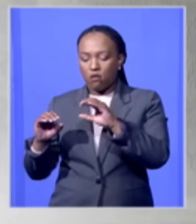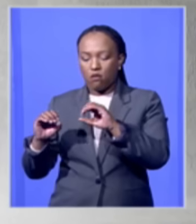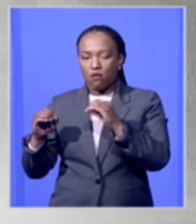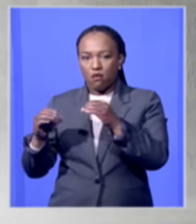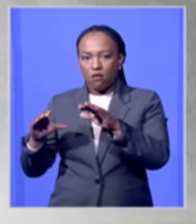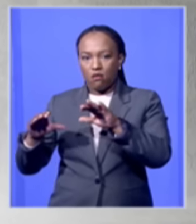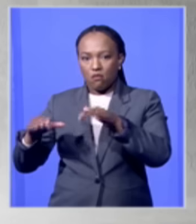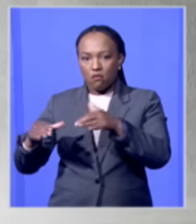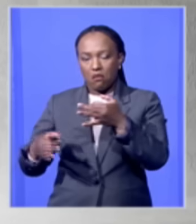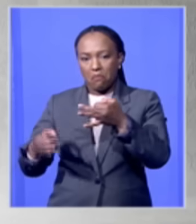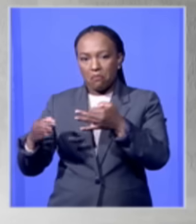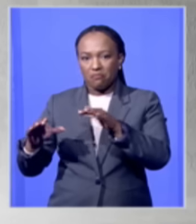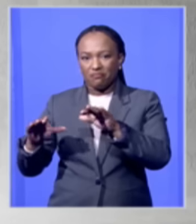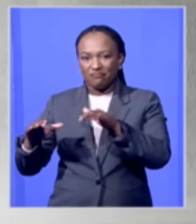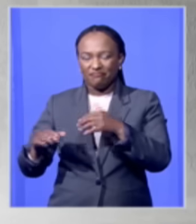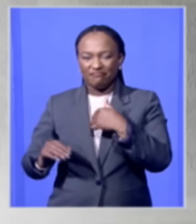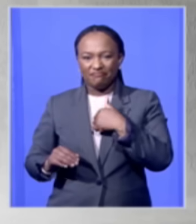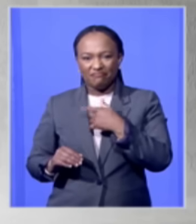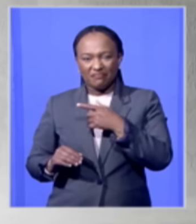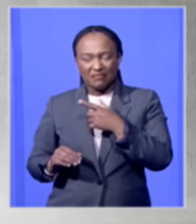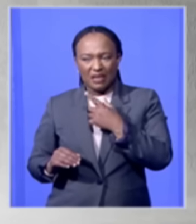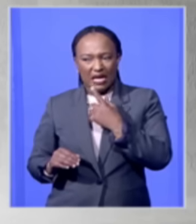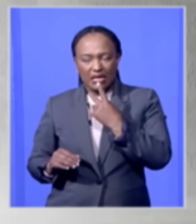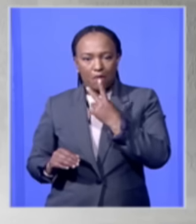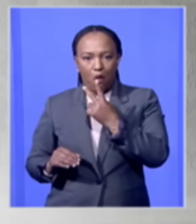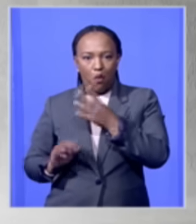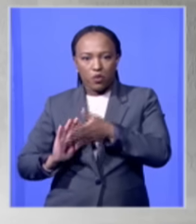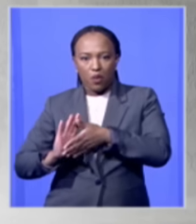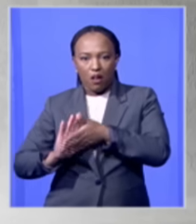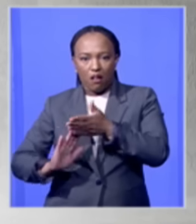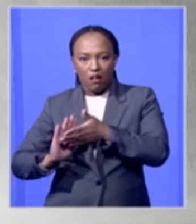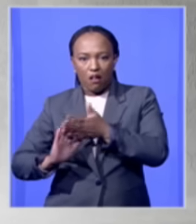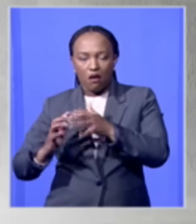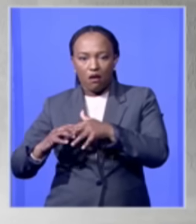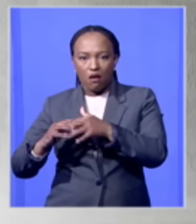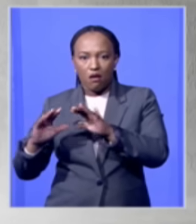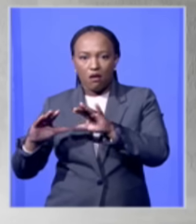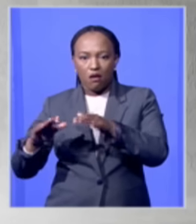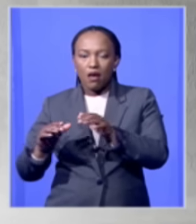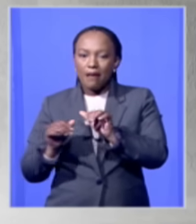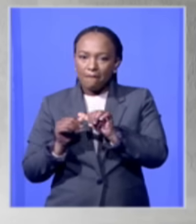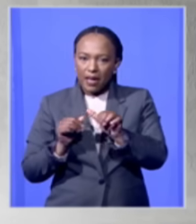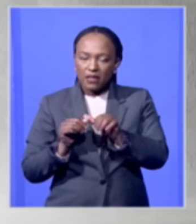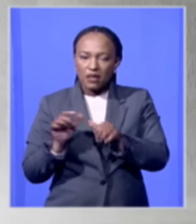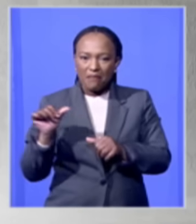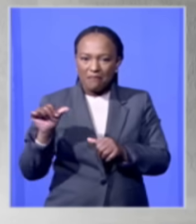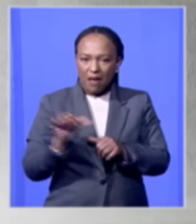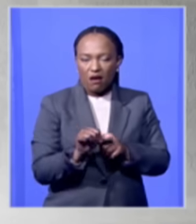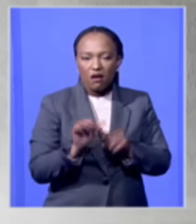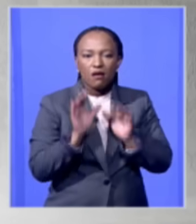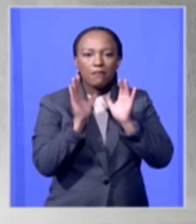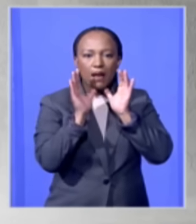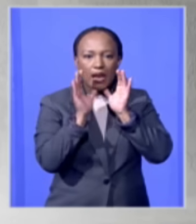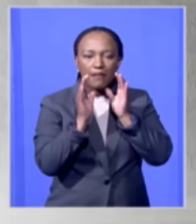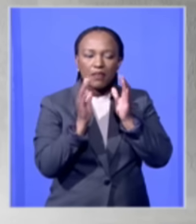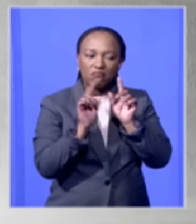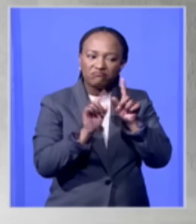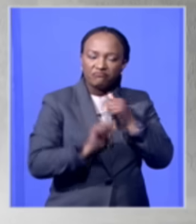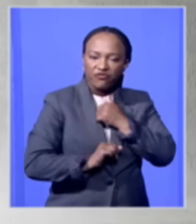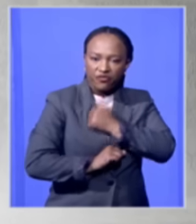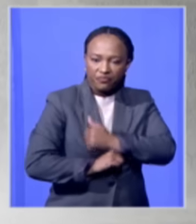gore ga ke bone gore o tla o beša wa tuka ka go hloma mokgatlo gabotse a no boela go Julius Malema a yo kgopela